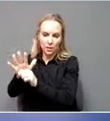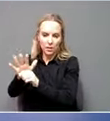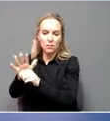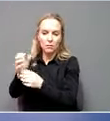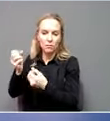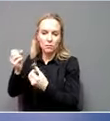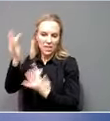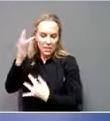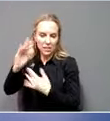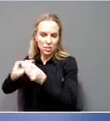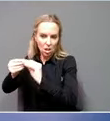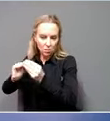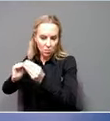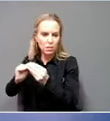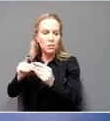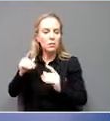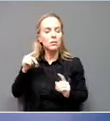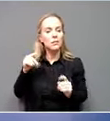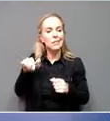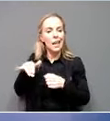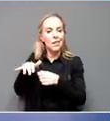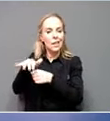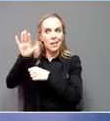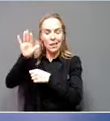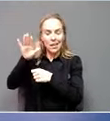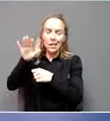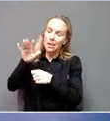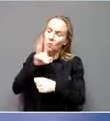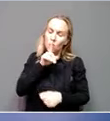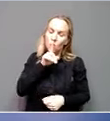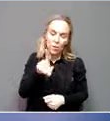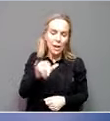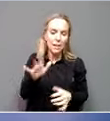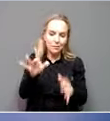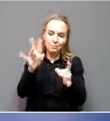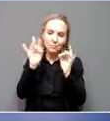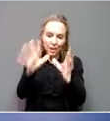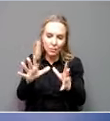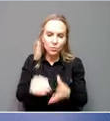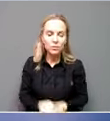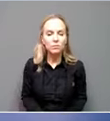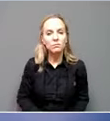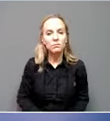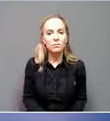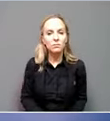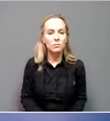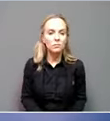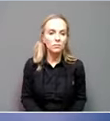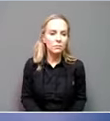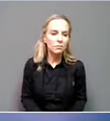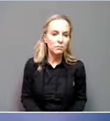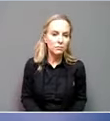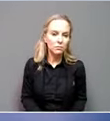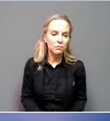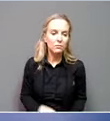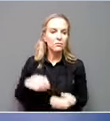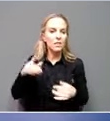lowest vaccination rates, it is really tragic. This next one is from